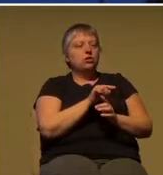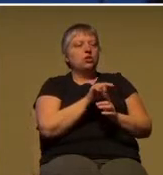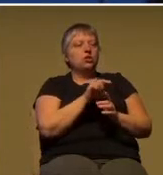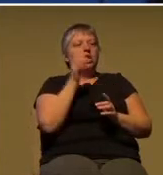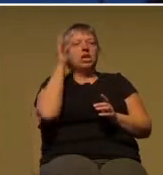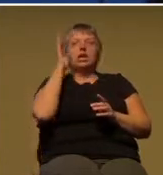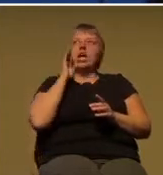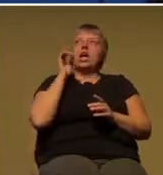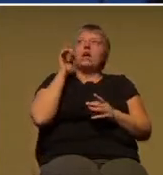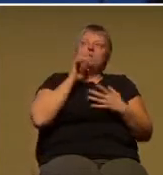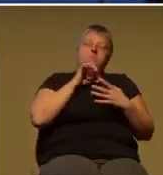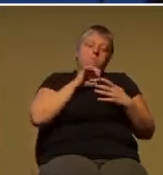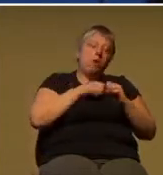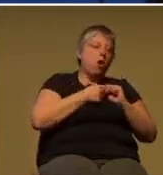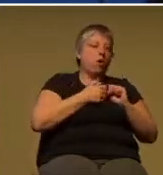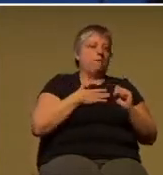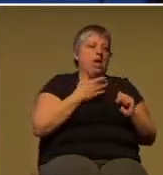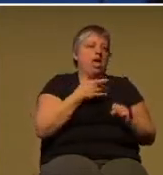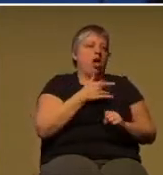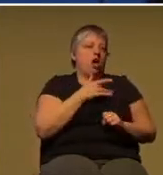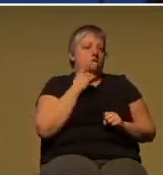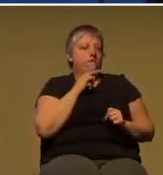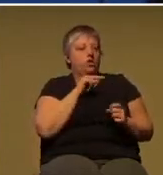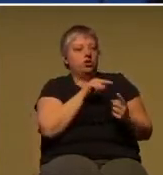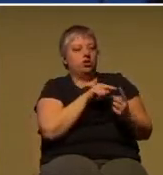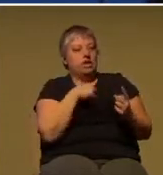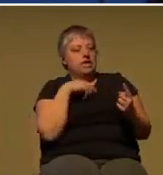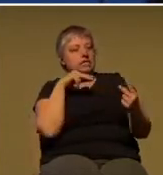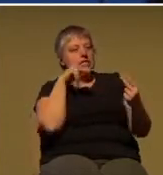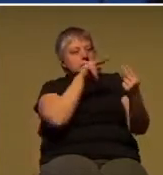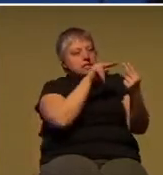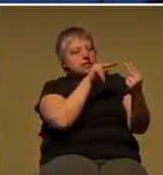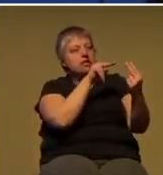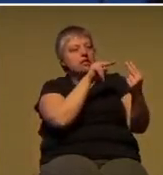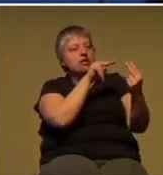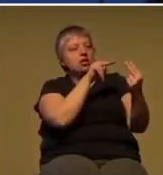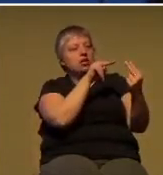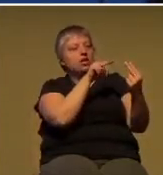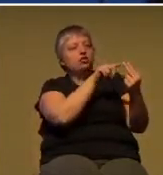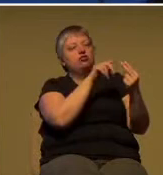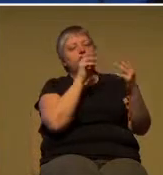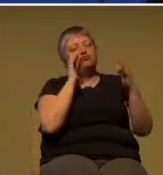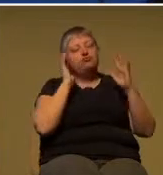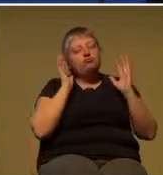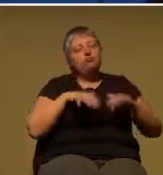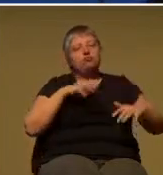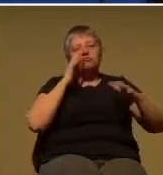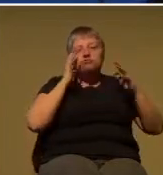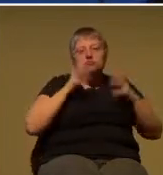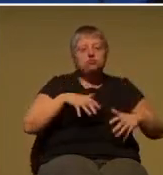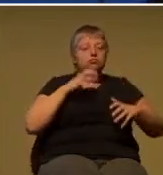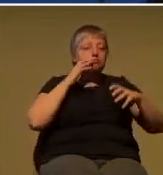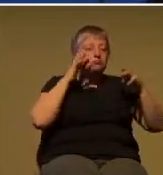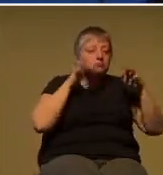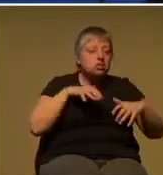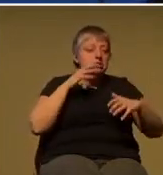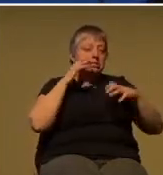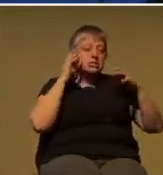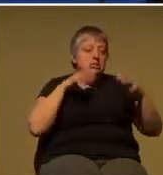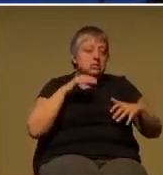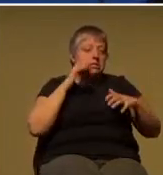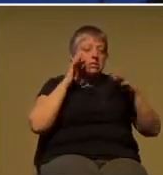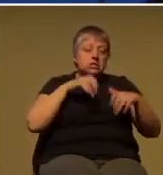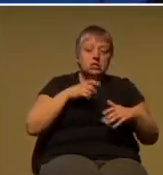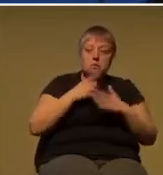broke my heart for her. And I just looked at her in the eyes. And she just wept in front of me. And then she said, what